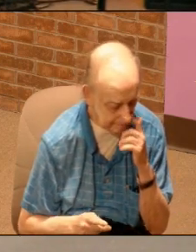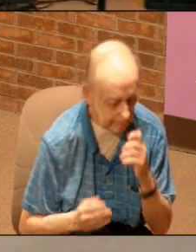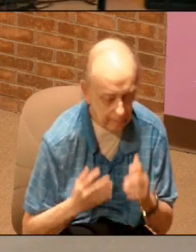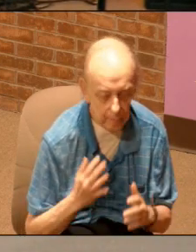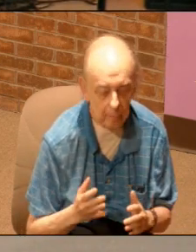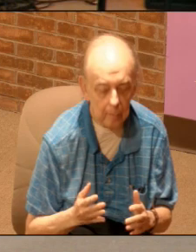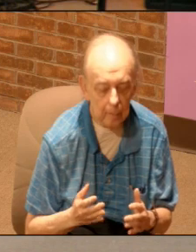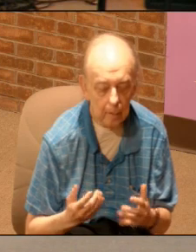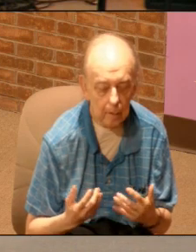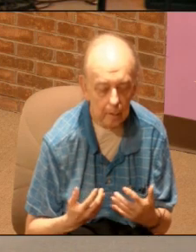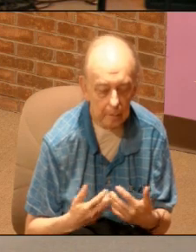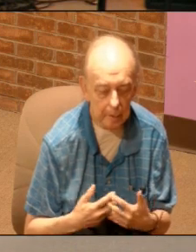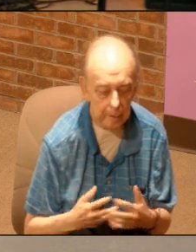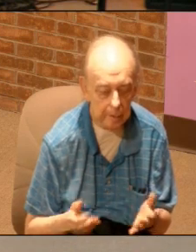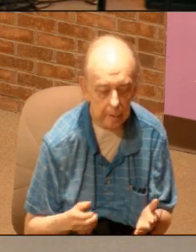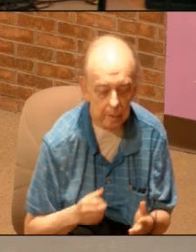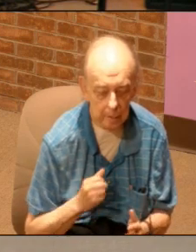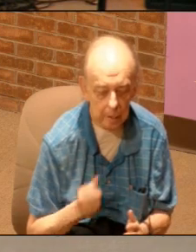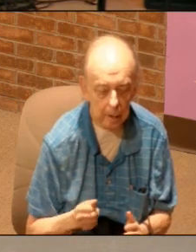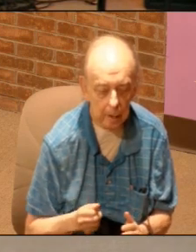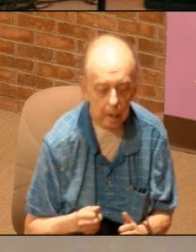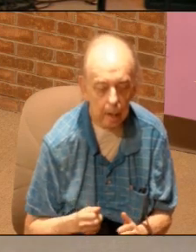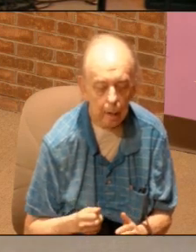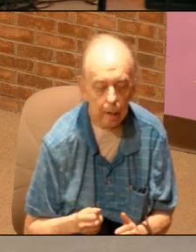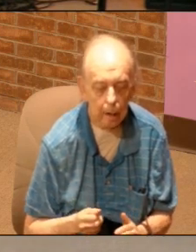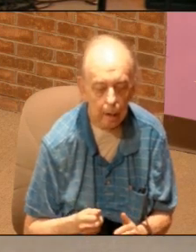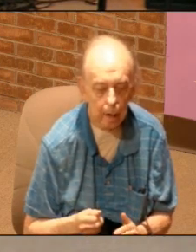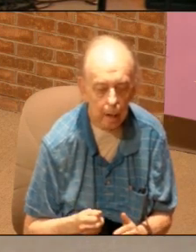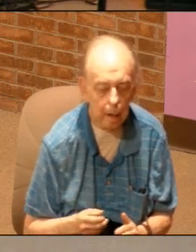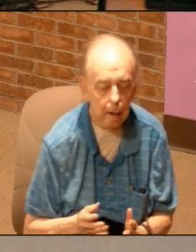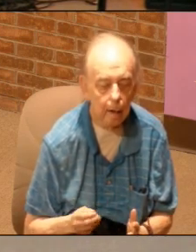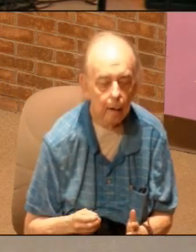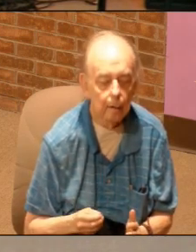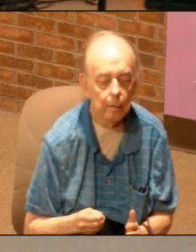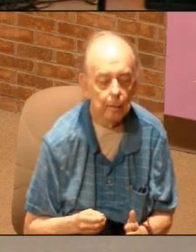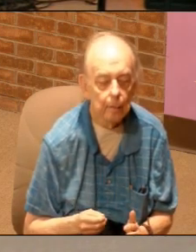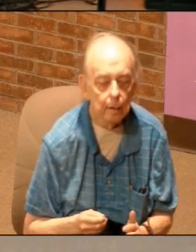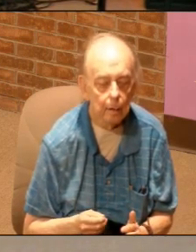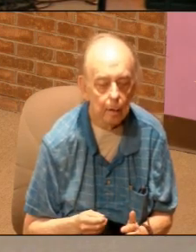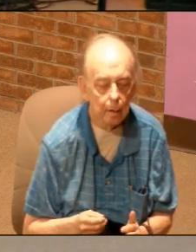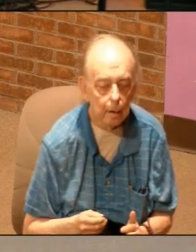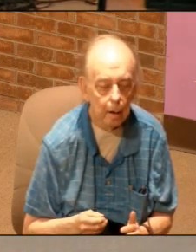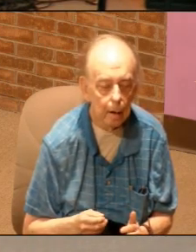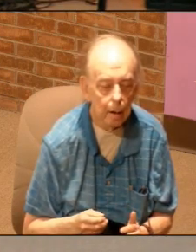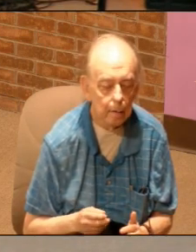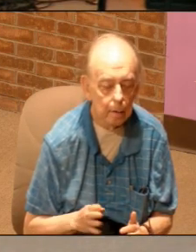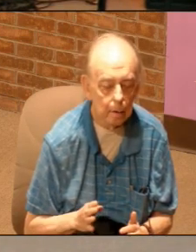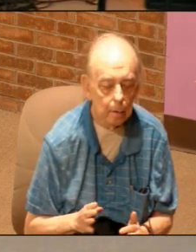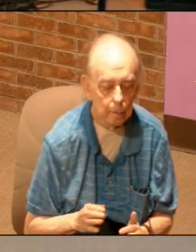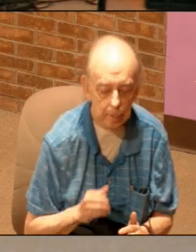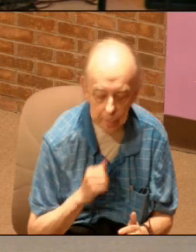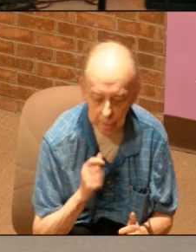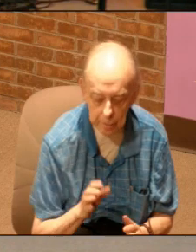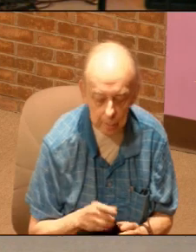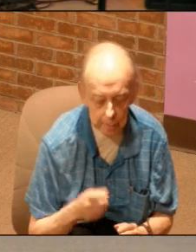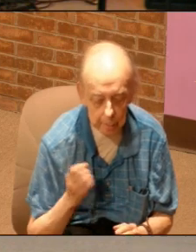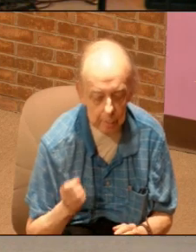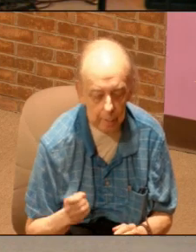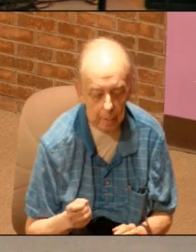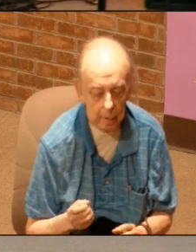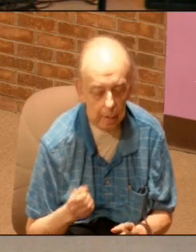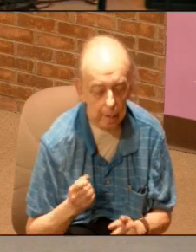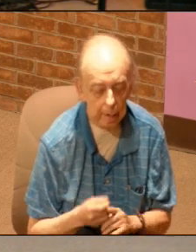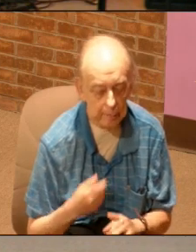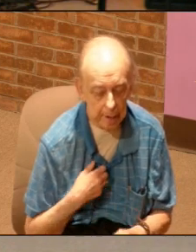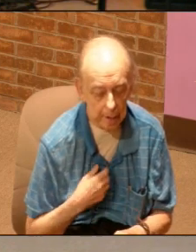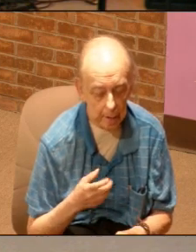coordination is not myself. Blue goes with black. My wife will tell me, no, it doesn't. Okay? Blue does not go with black. If you hit me, I'm black